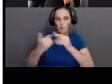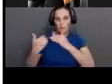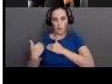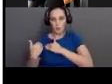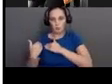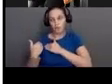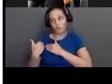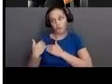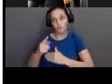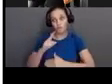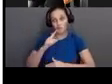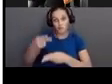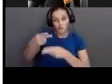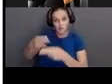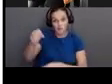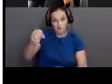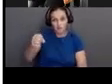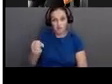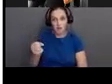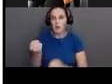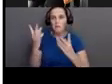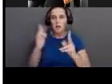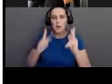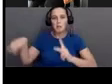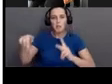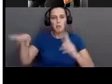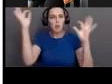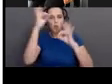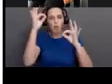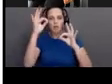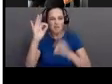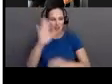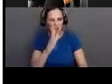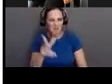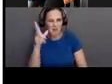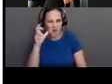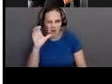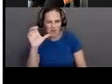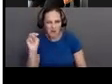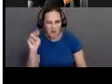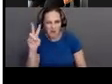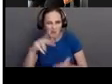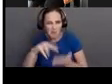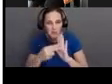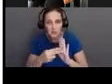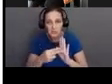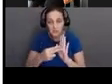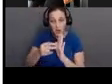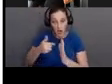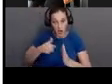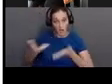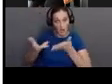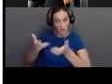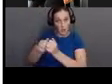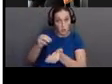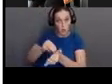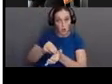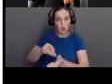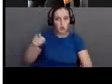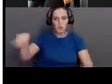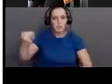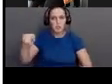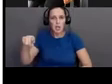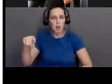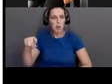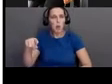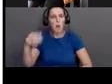Nobody knows about this. When I talk to people, they've never heard of it. When I talk to doctors, they're not up to date on the latest